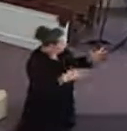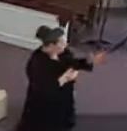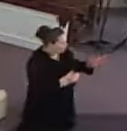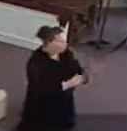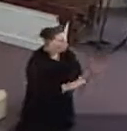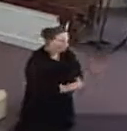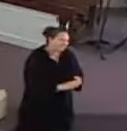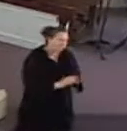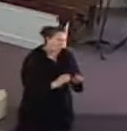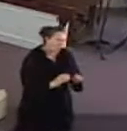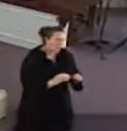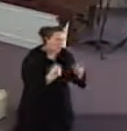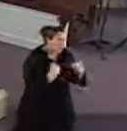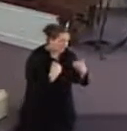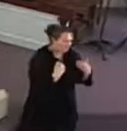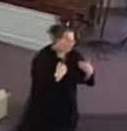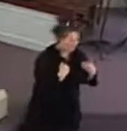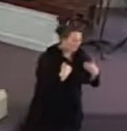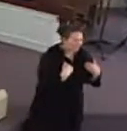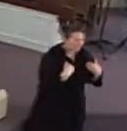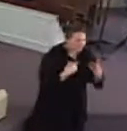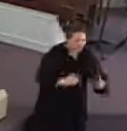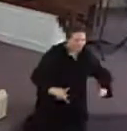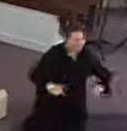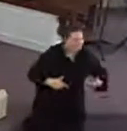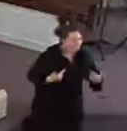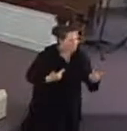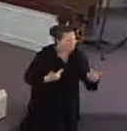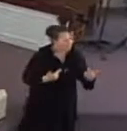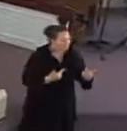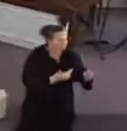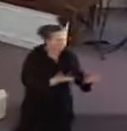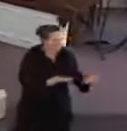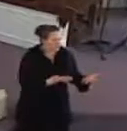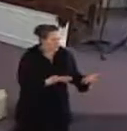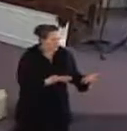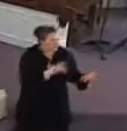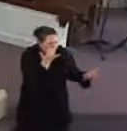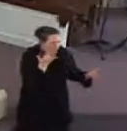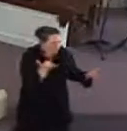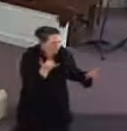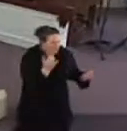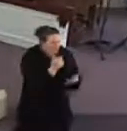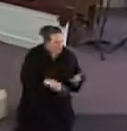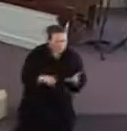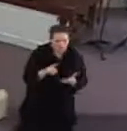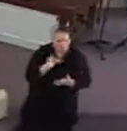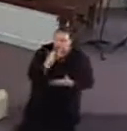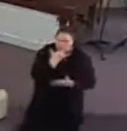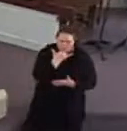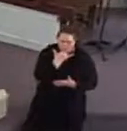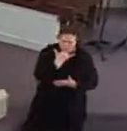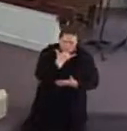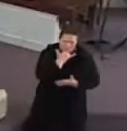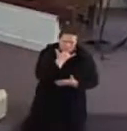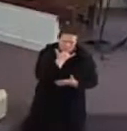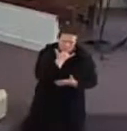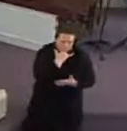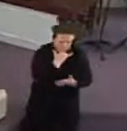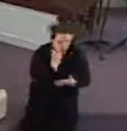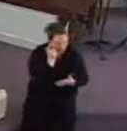We had to put our lives on hold for a while because of what somebody else did. We think our futures